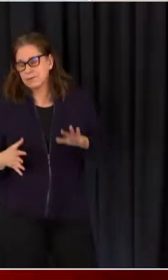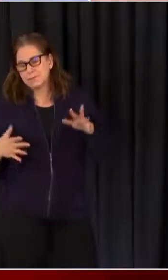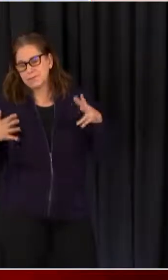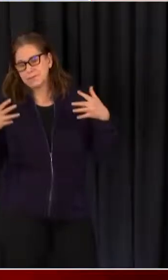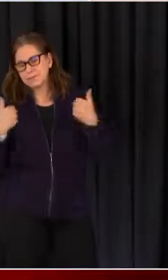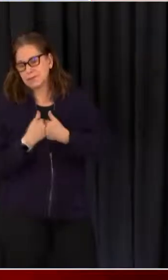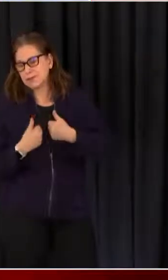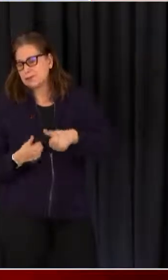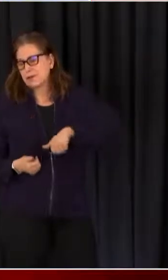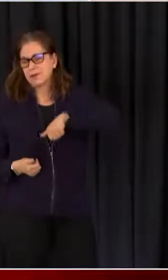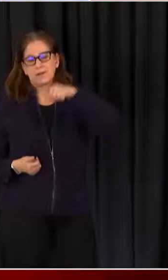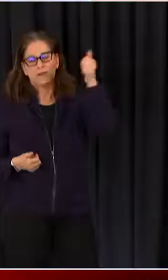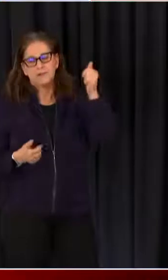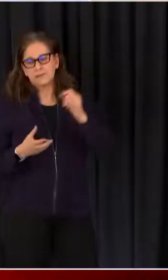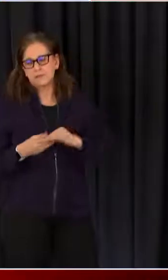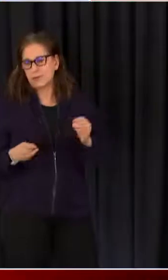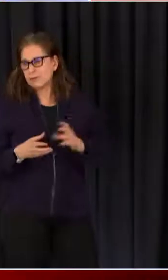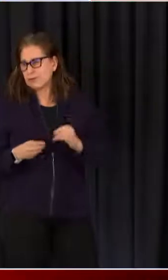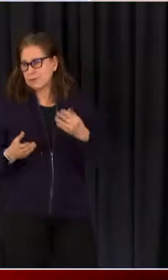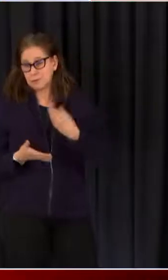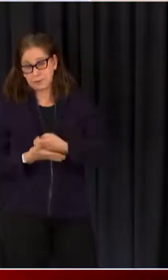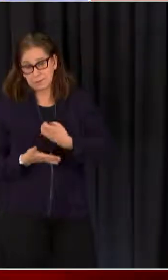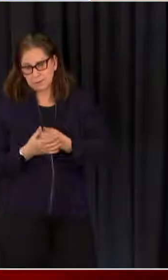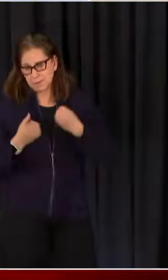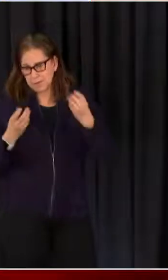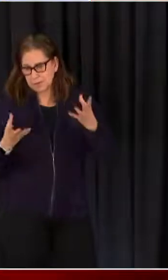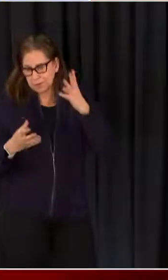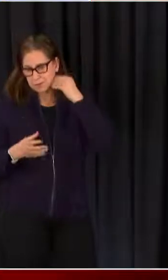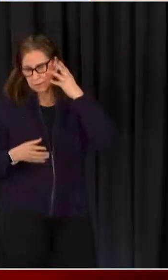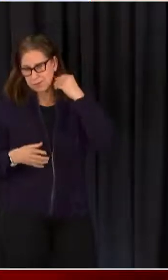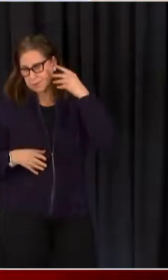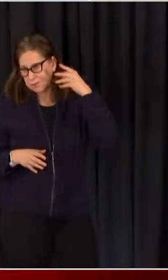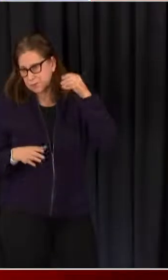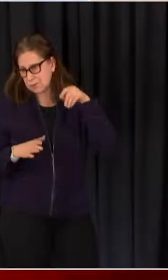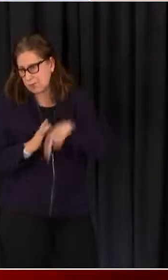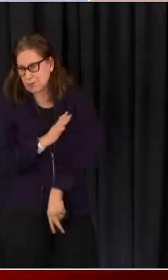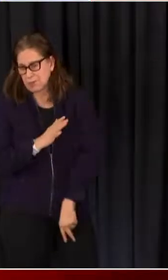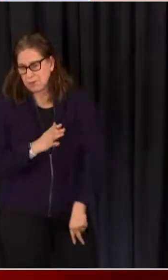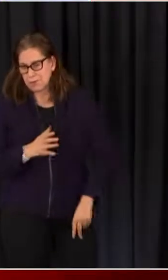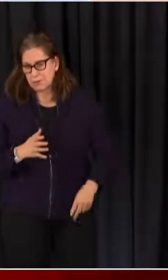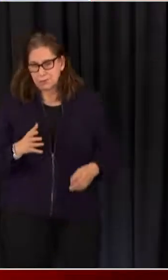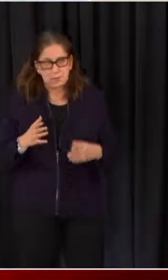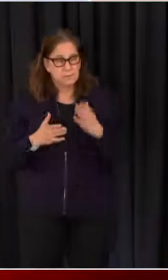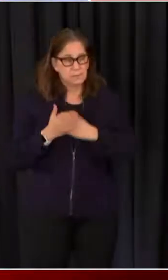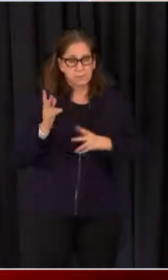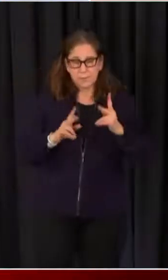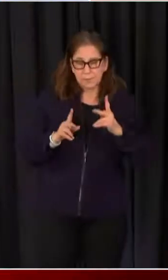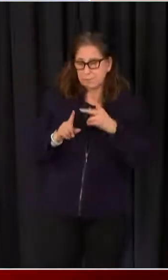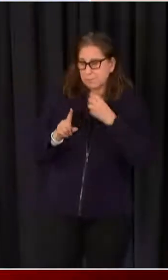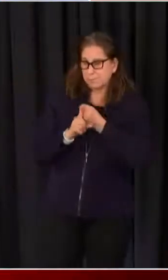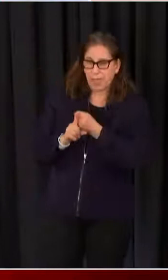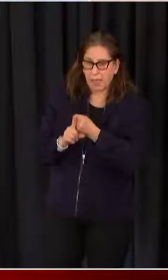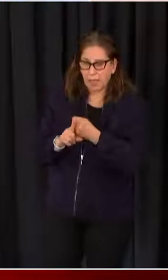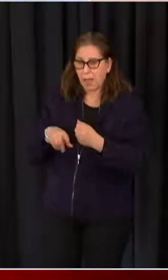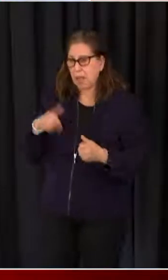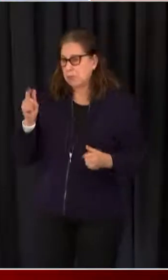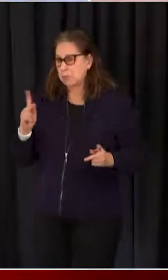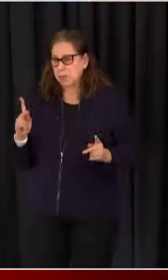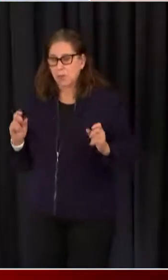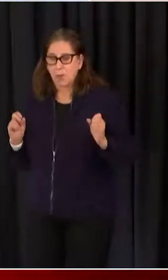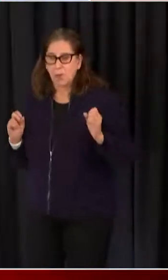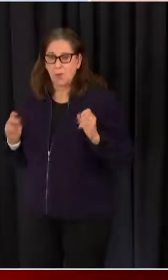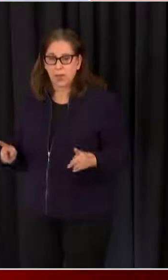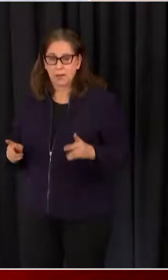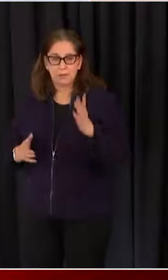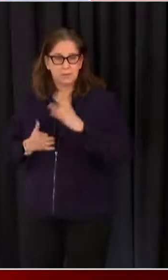many people who haven't been that affected economically, quite frankly. Some are even better off. And then others have been wiped out.